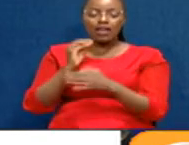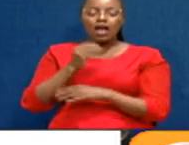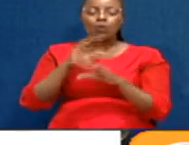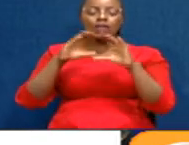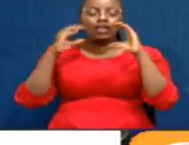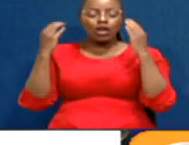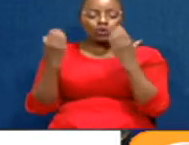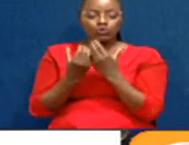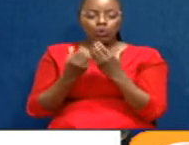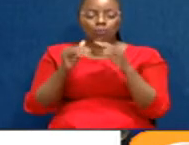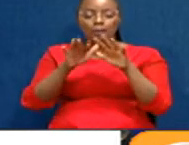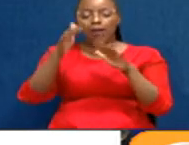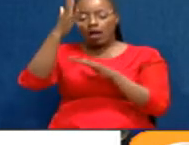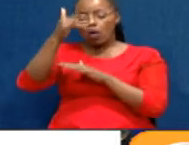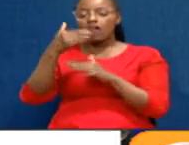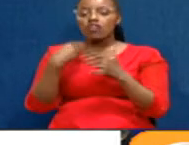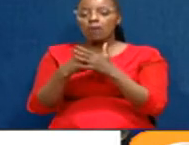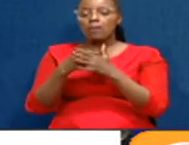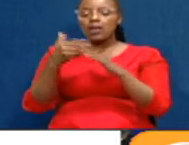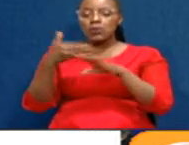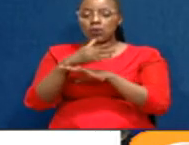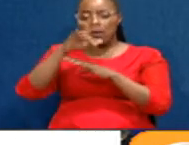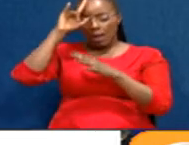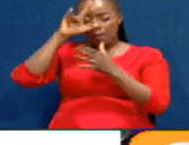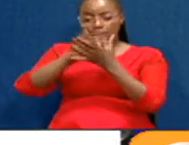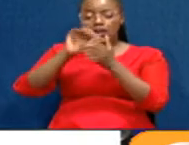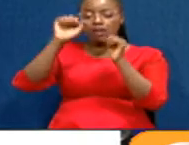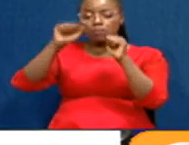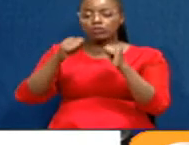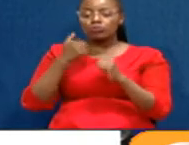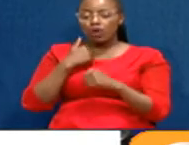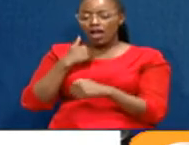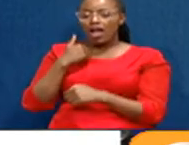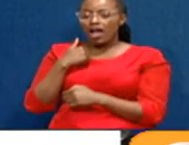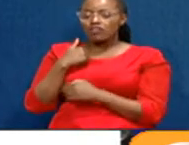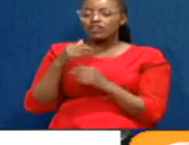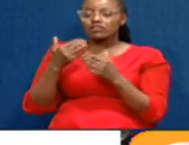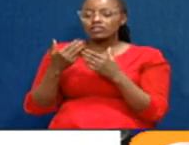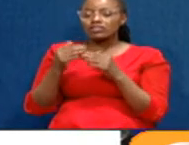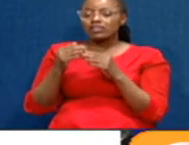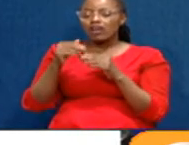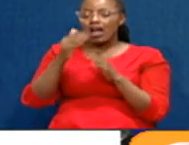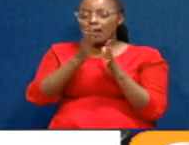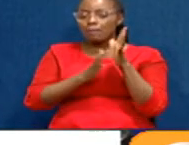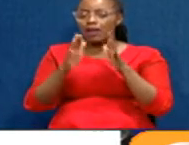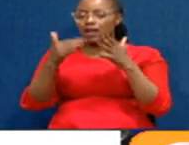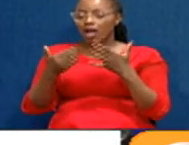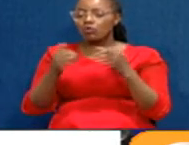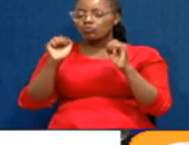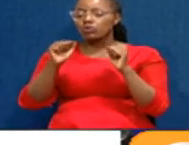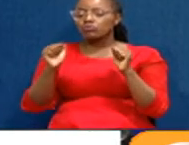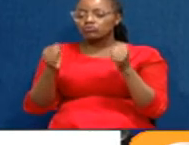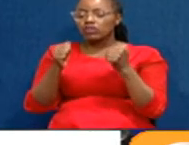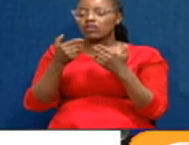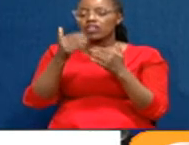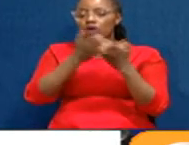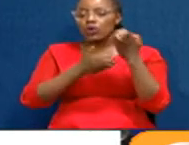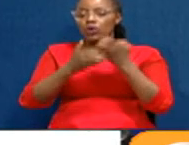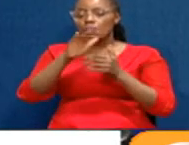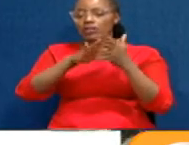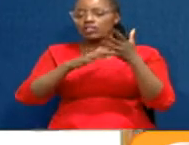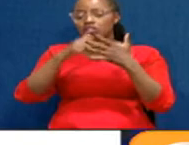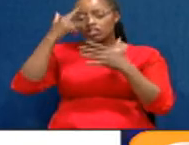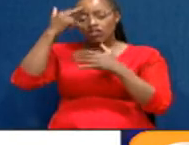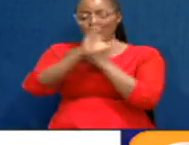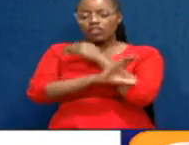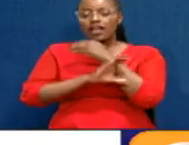market depreciates because of this flooding. I believe there could be, or there should be, a contingency plan to have us secure the economic structure of this